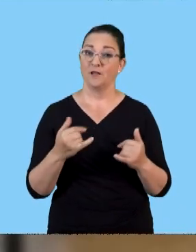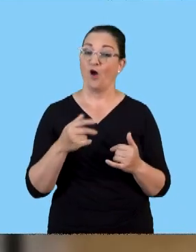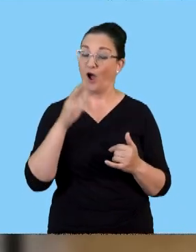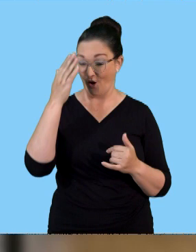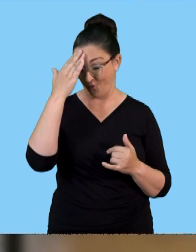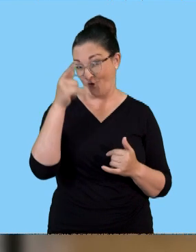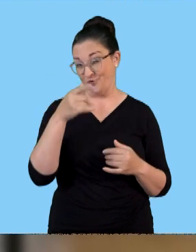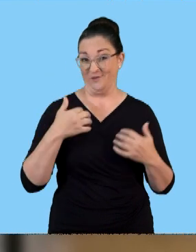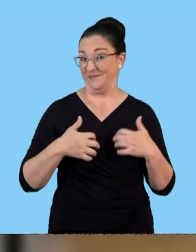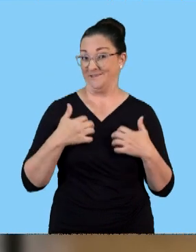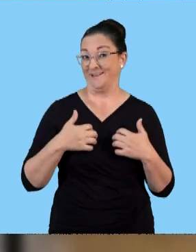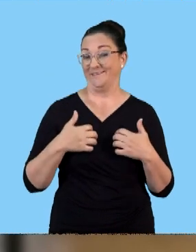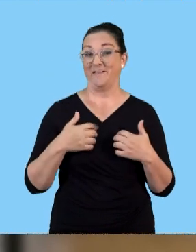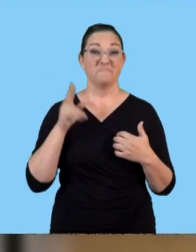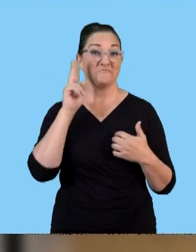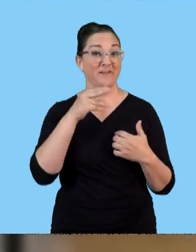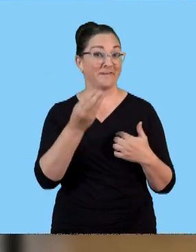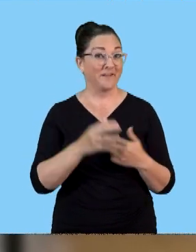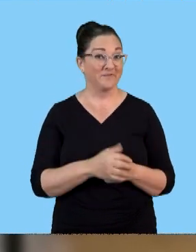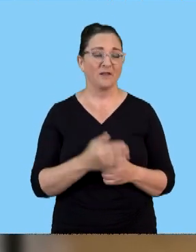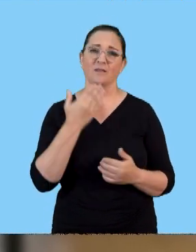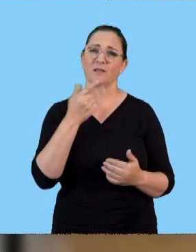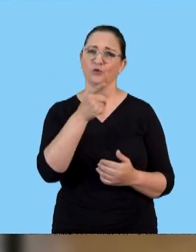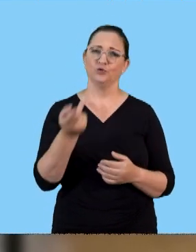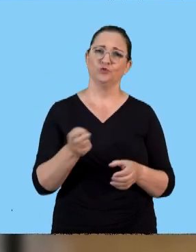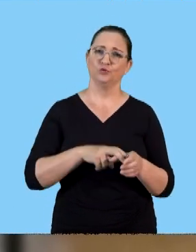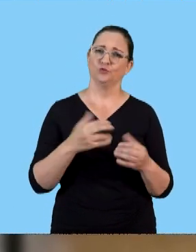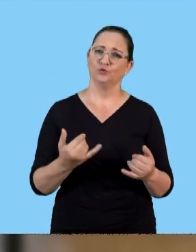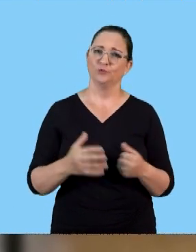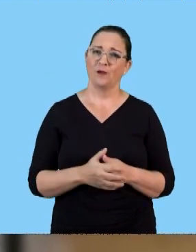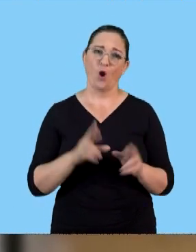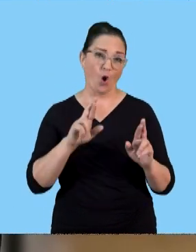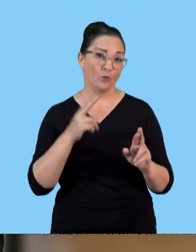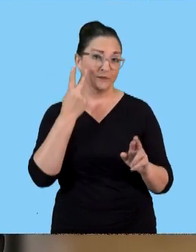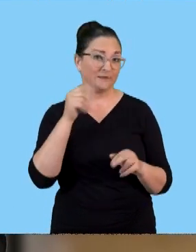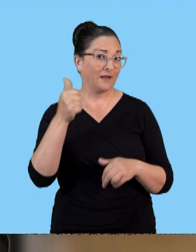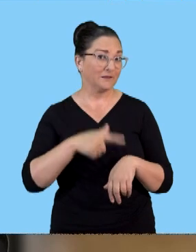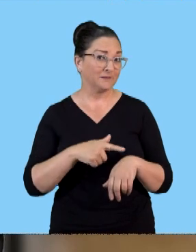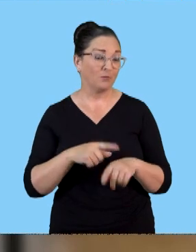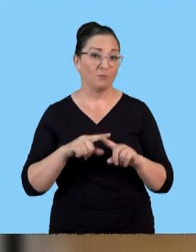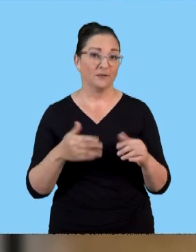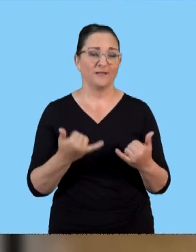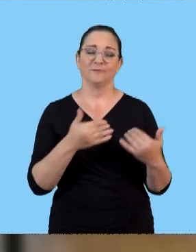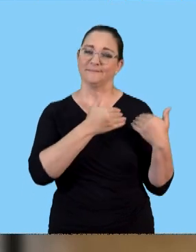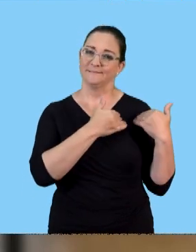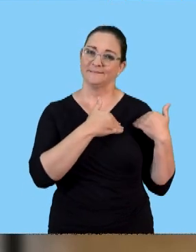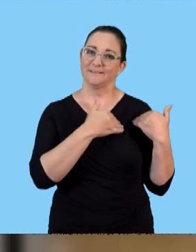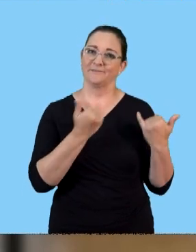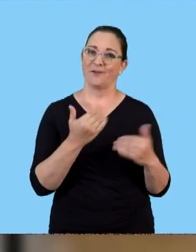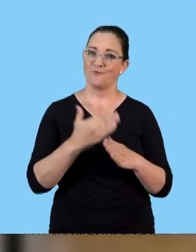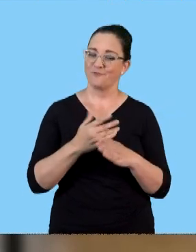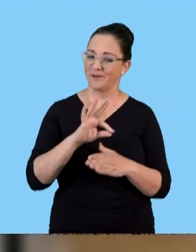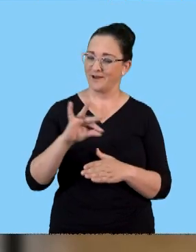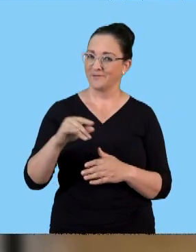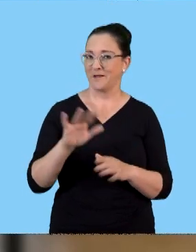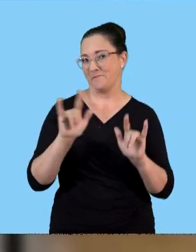you are looking forward to tackling this one. All right, have fun with it. Thank you so much for joining us today. Hope to see you next time. Remember to